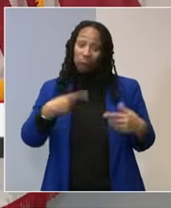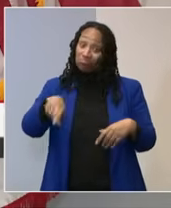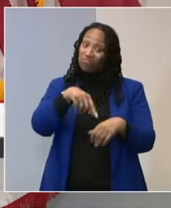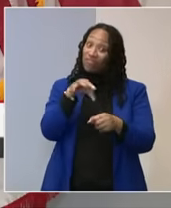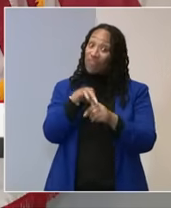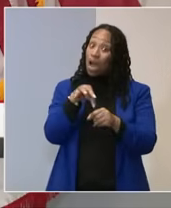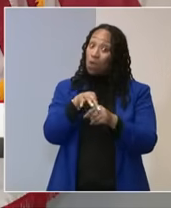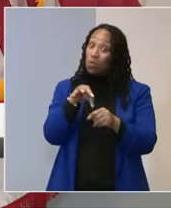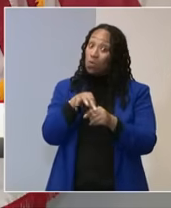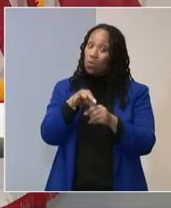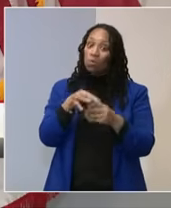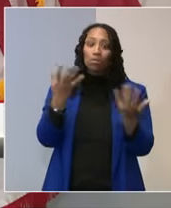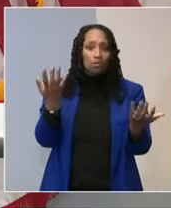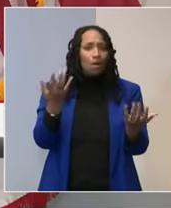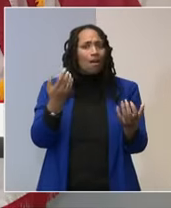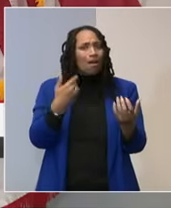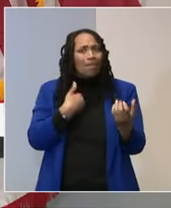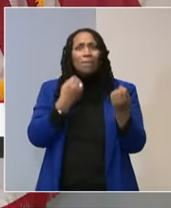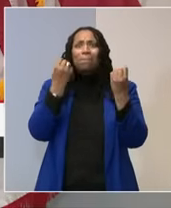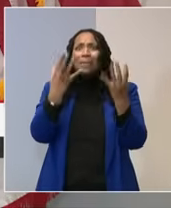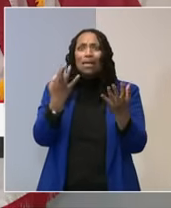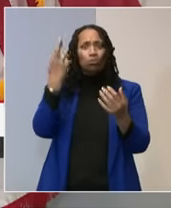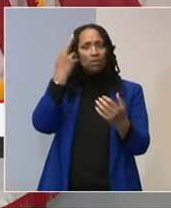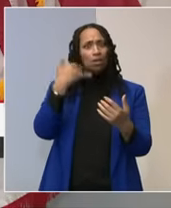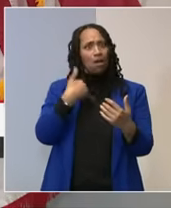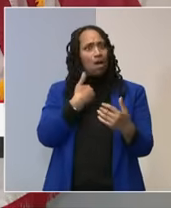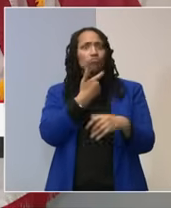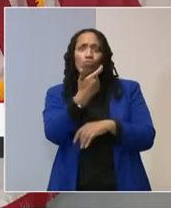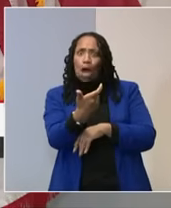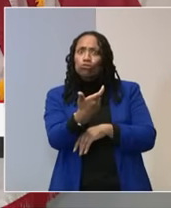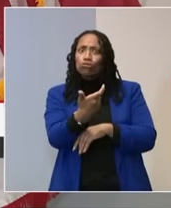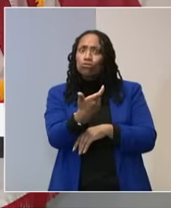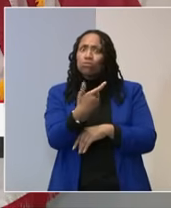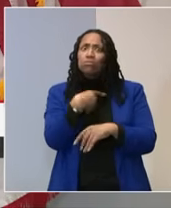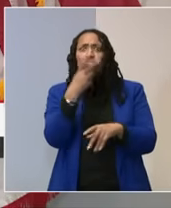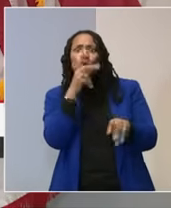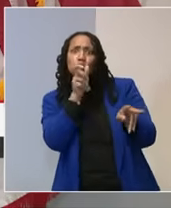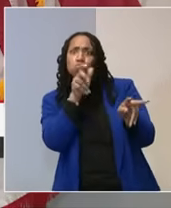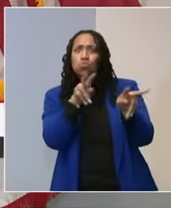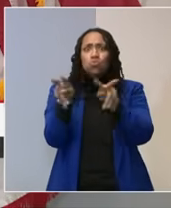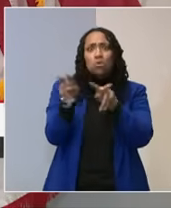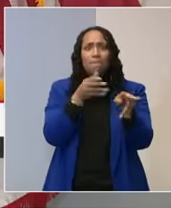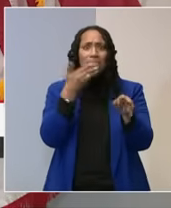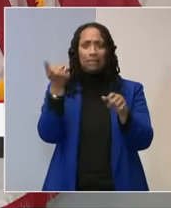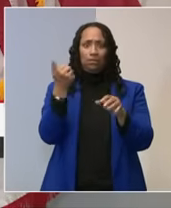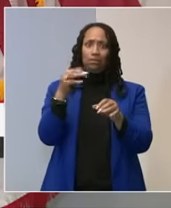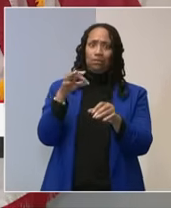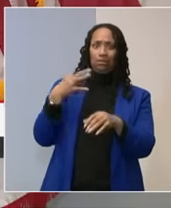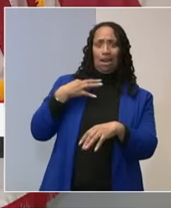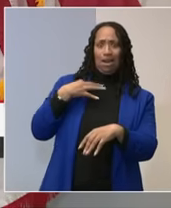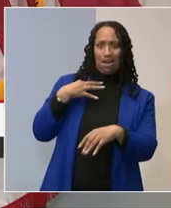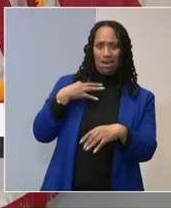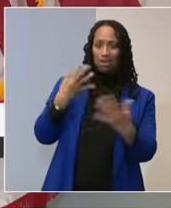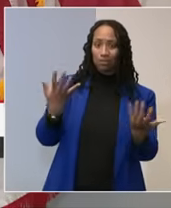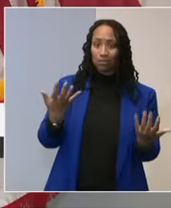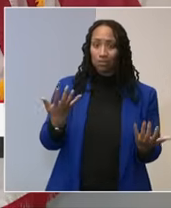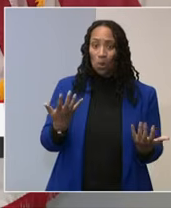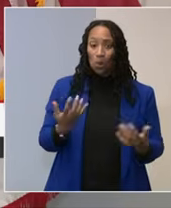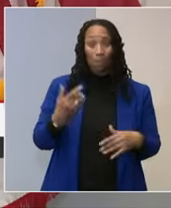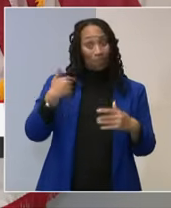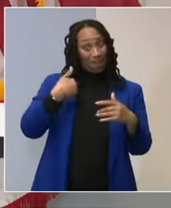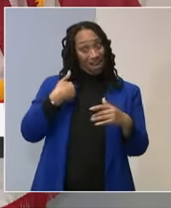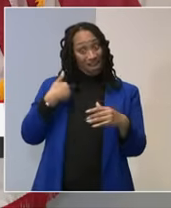have a unique perspective. I've had this job 12 years. I was on the council for 8